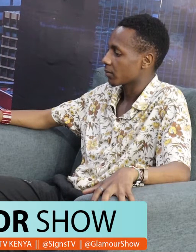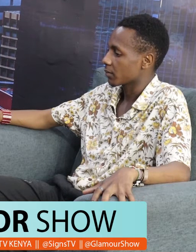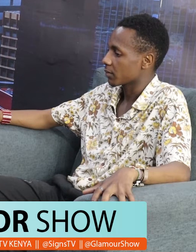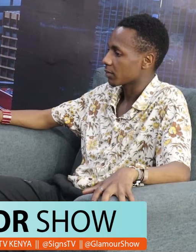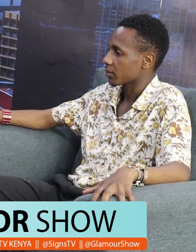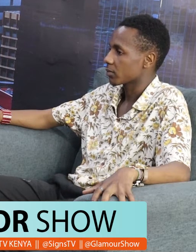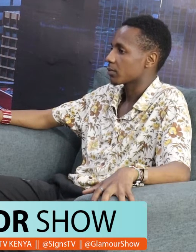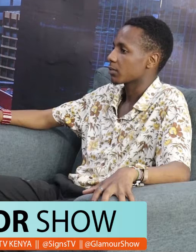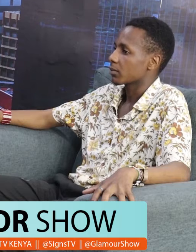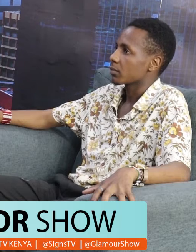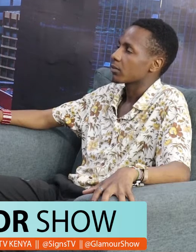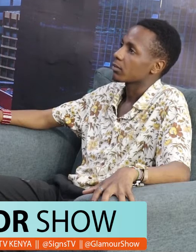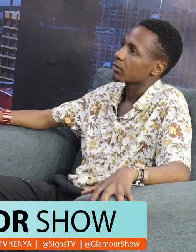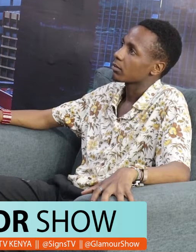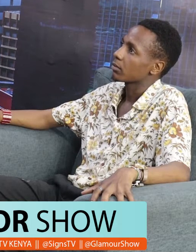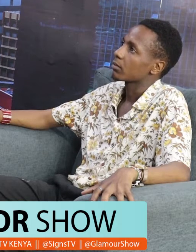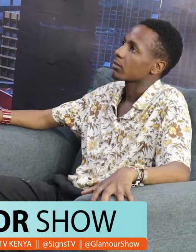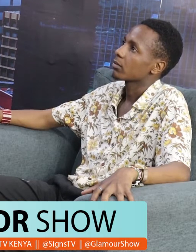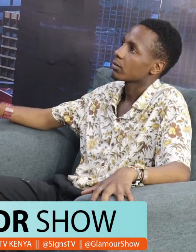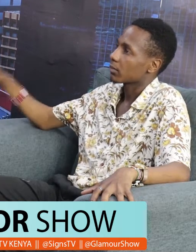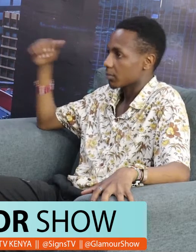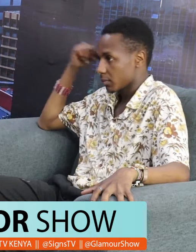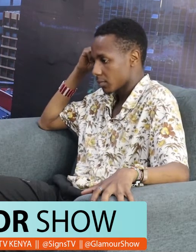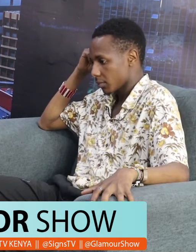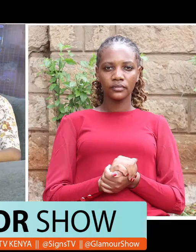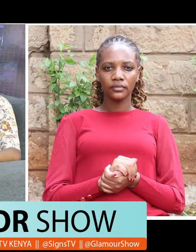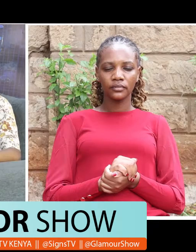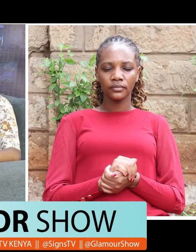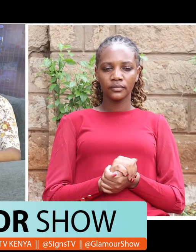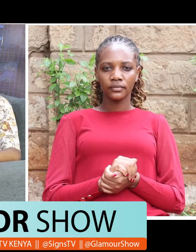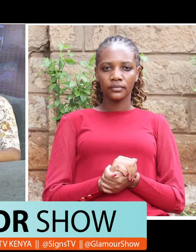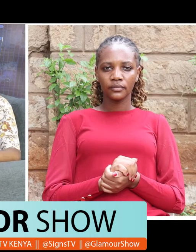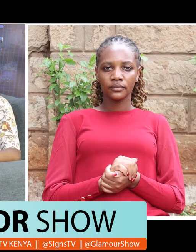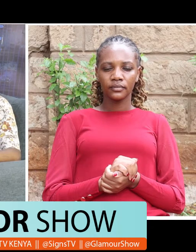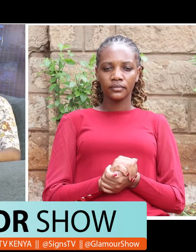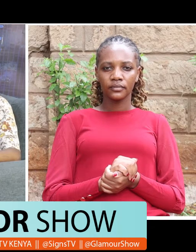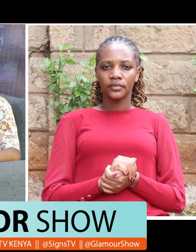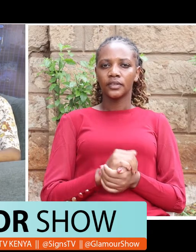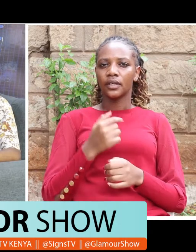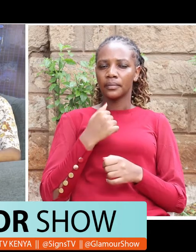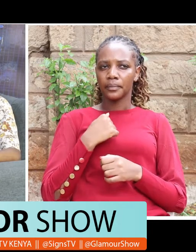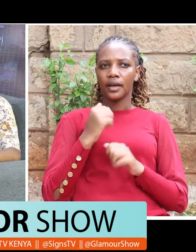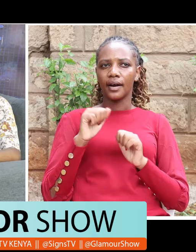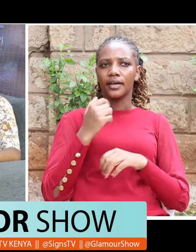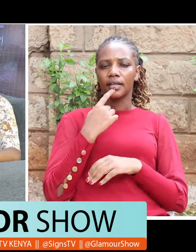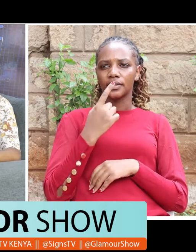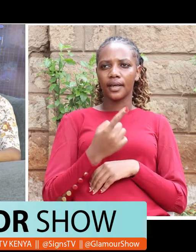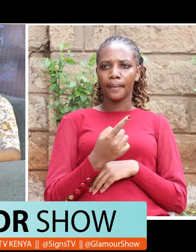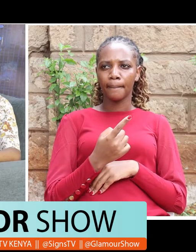Now, how did that film manage to get into Netflix? Well, I'll say